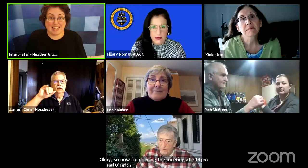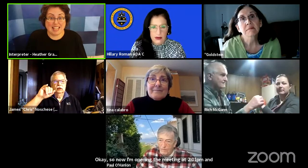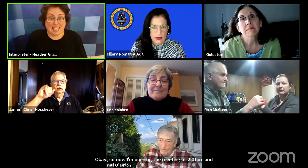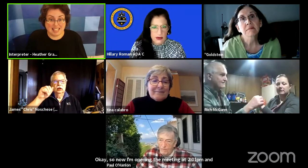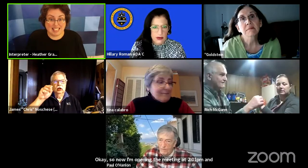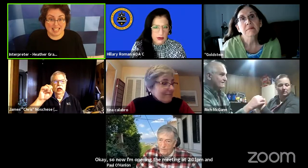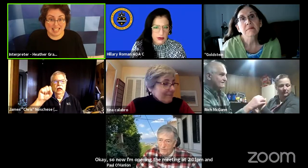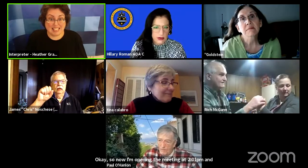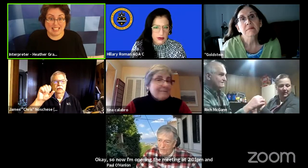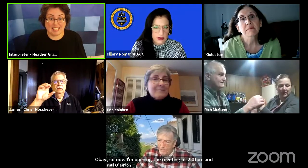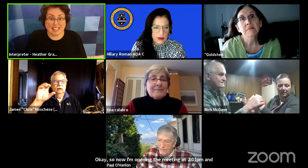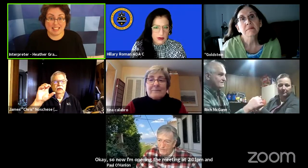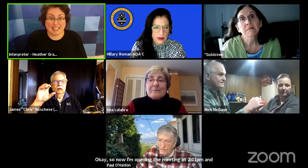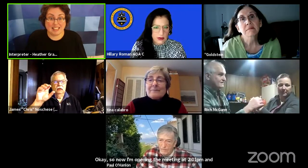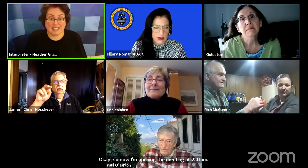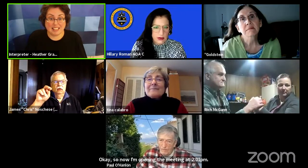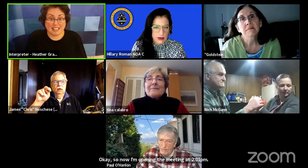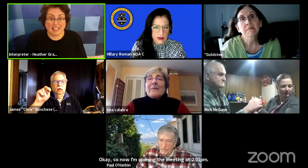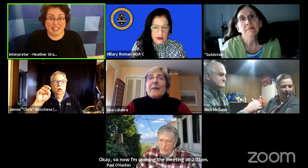And this is